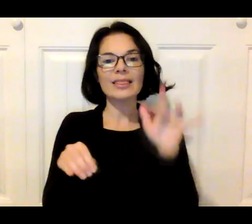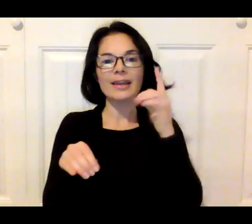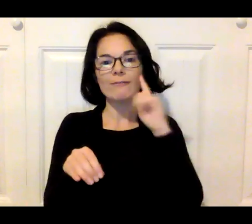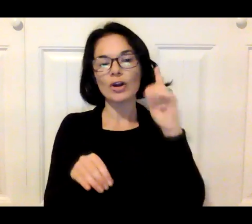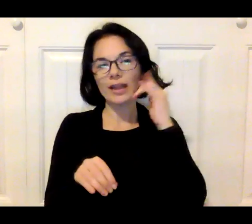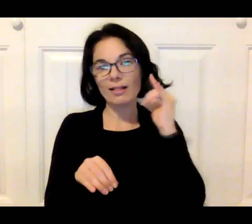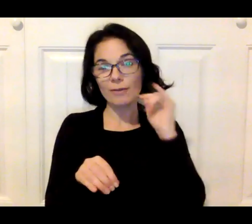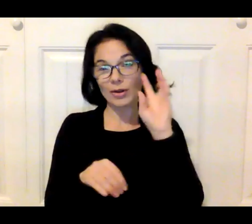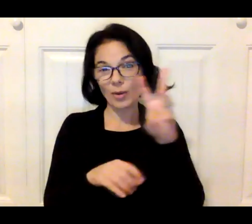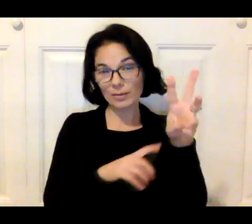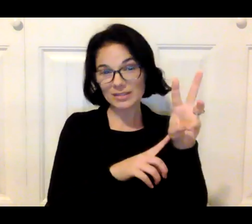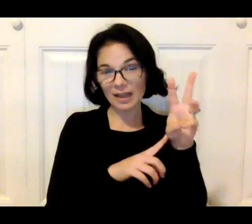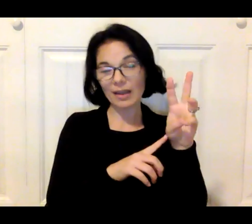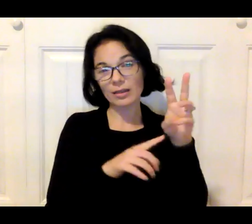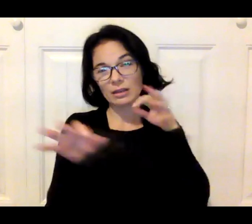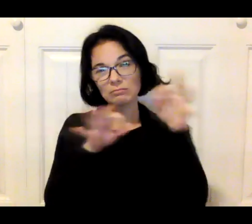notifications app,